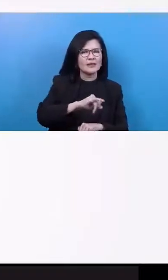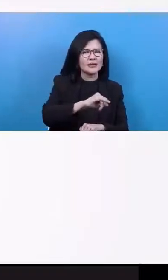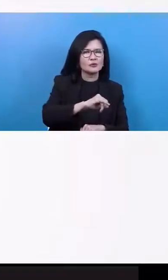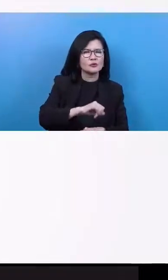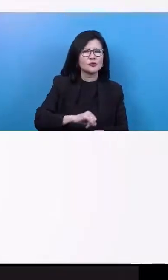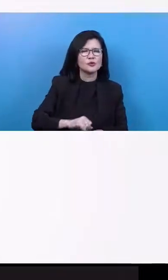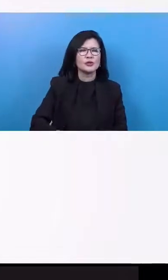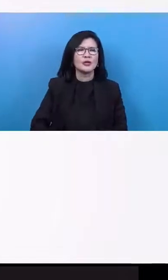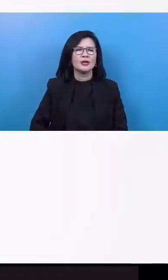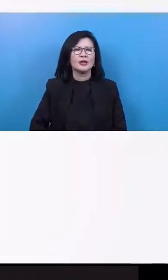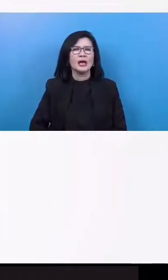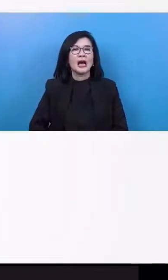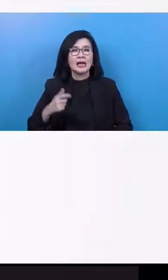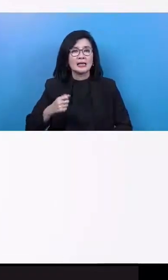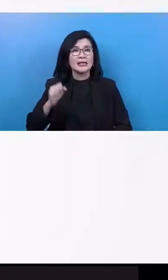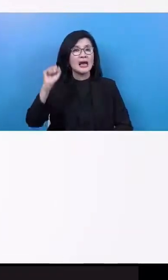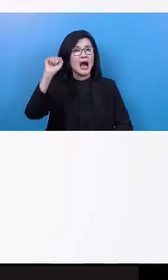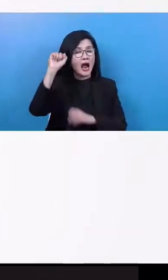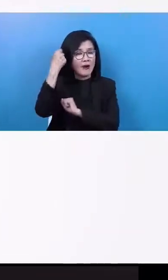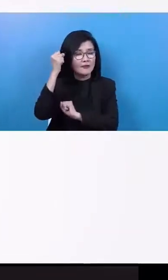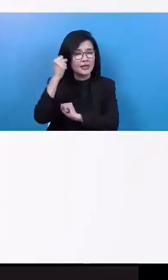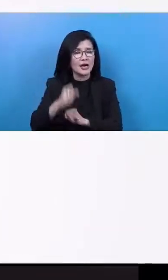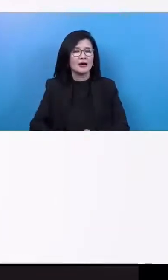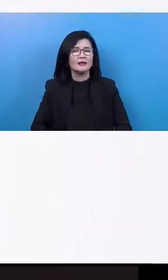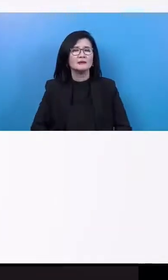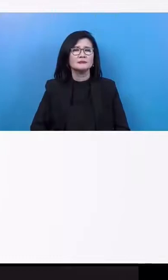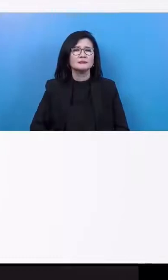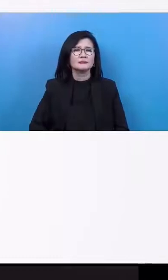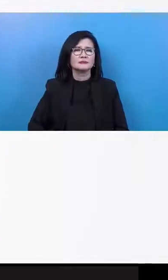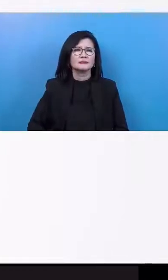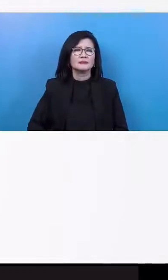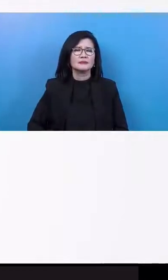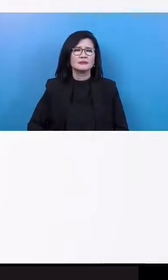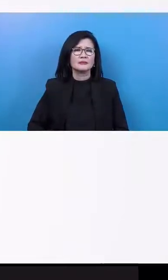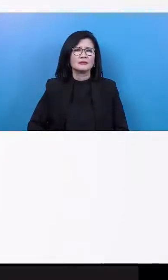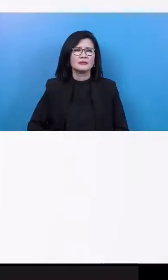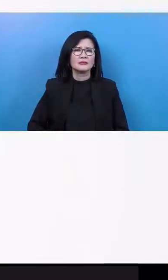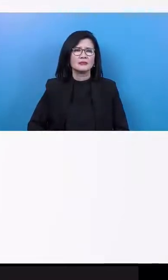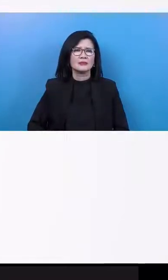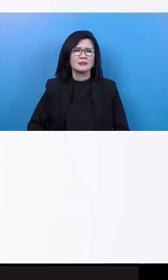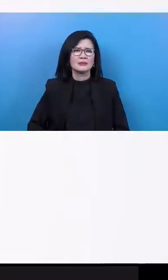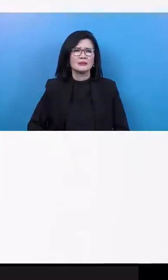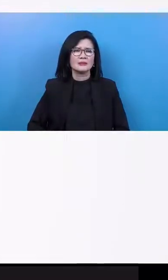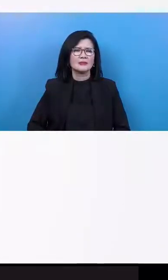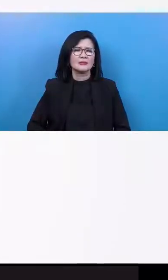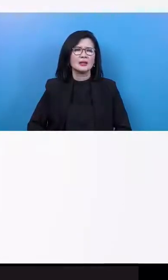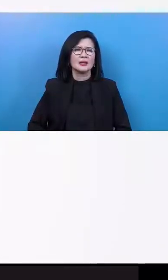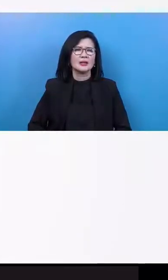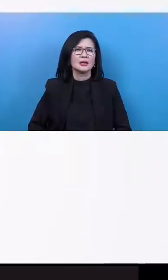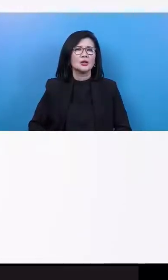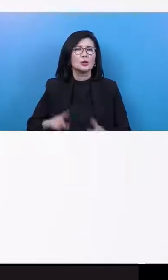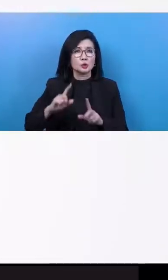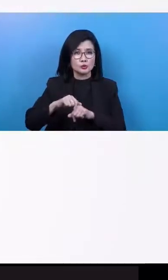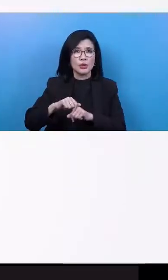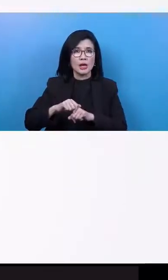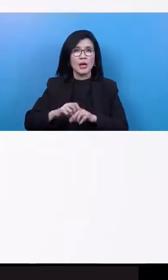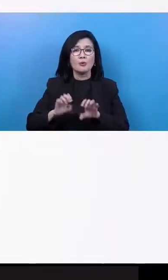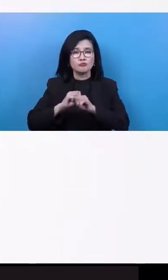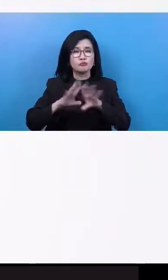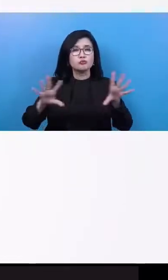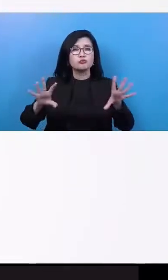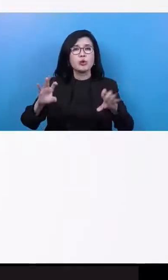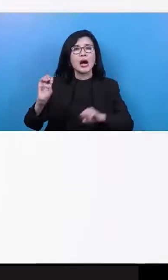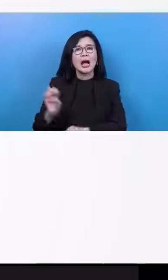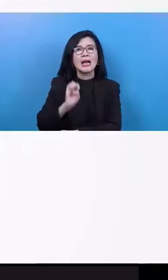were also spreading in Europe, as an example. And yet, there were countries who locked